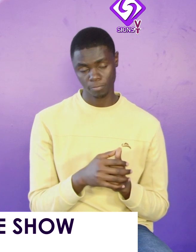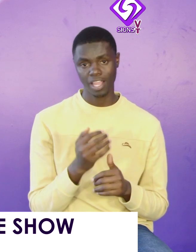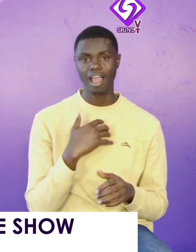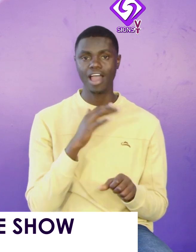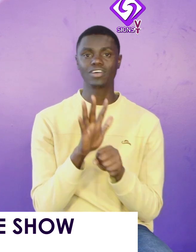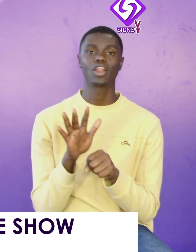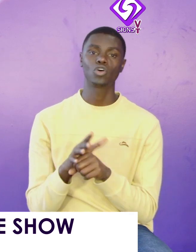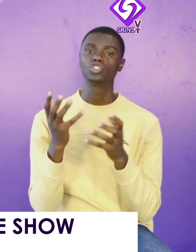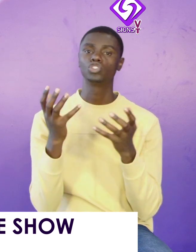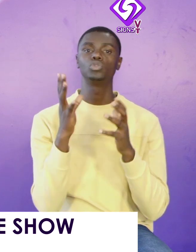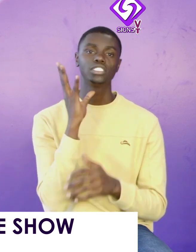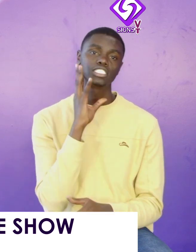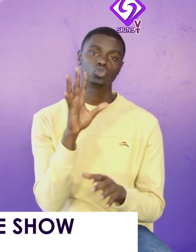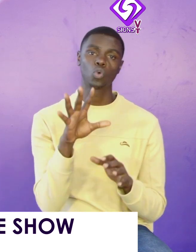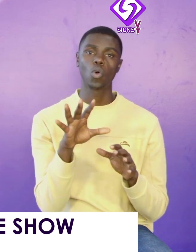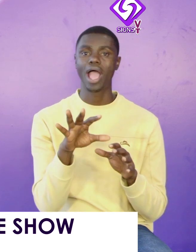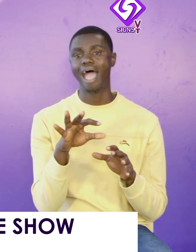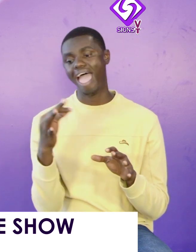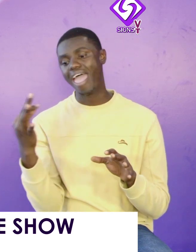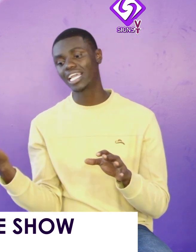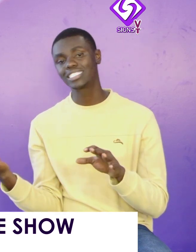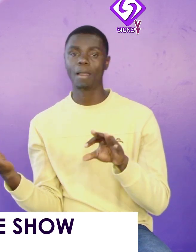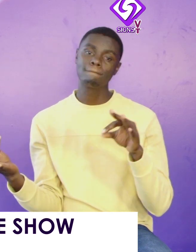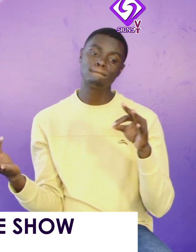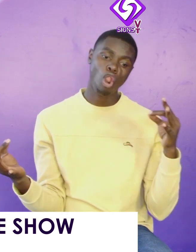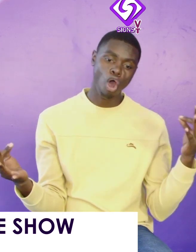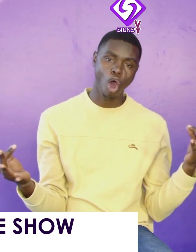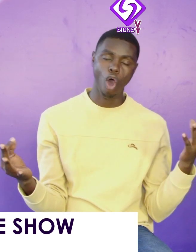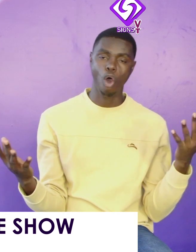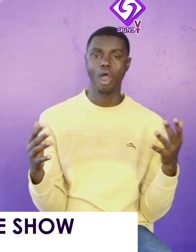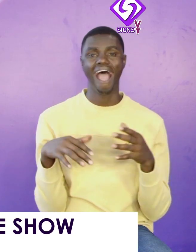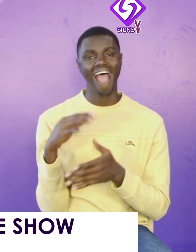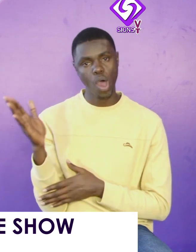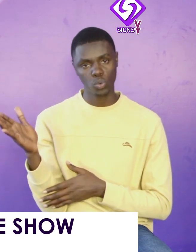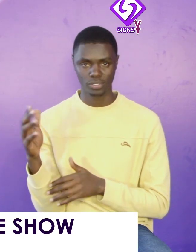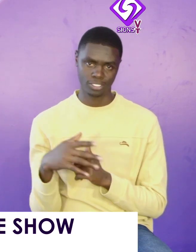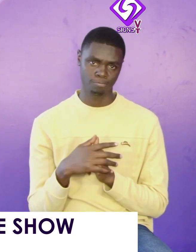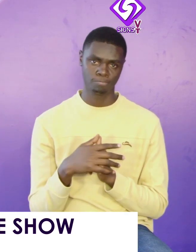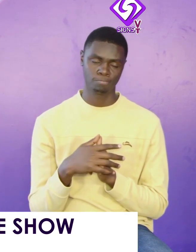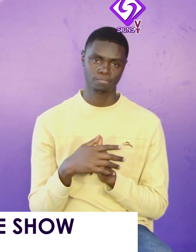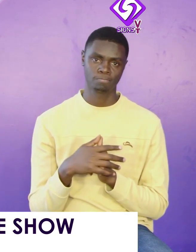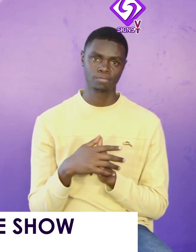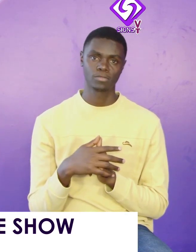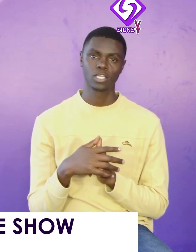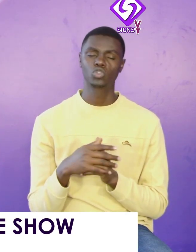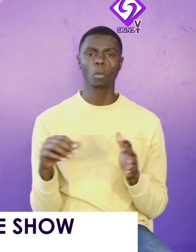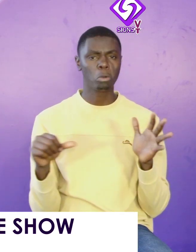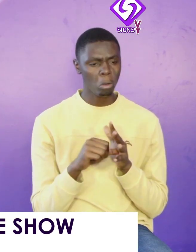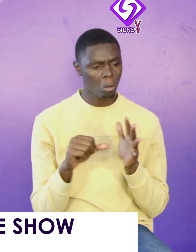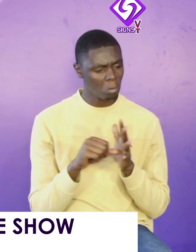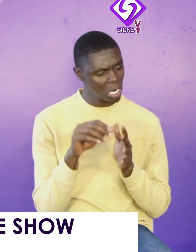lot that you need to explore out beyond you. Beyond that trouble, there